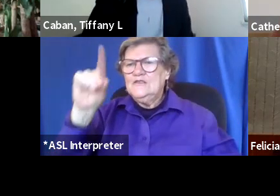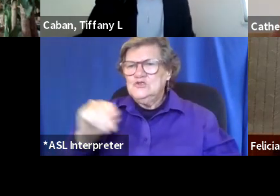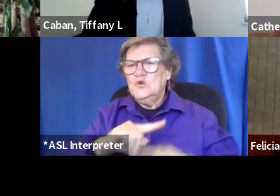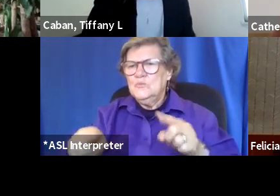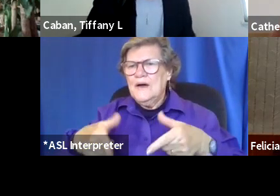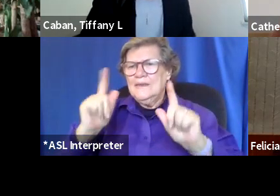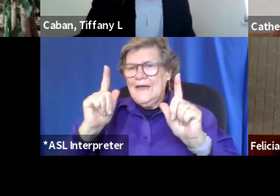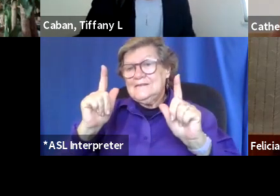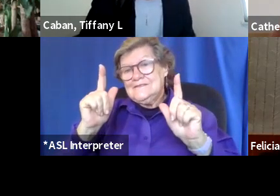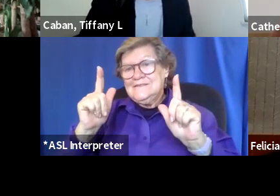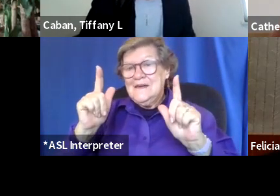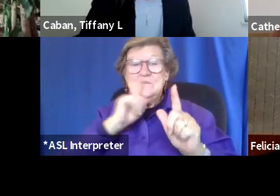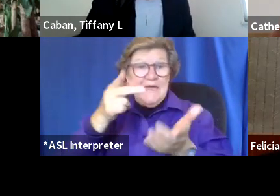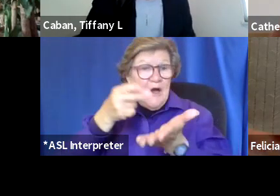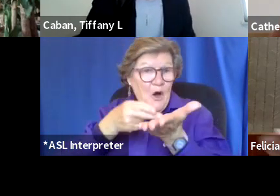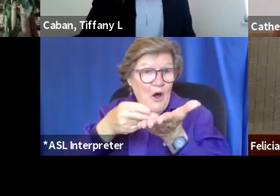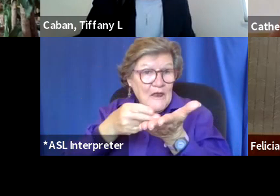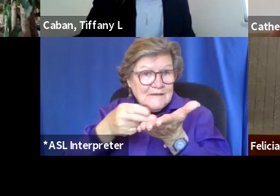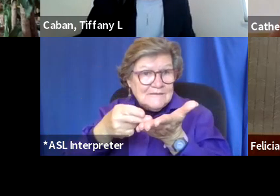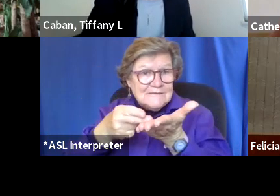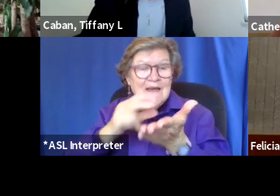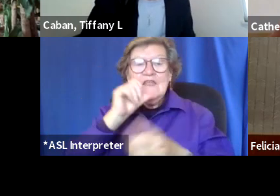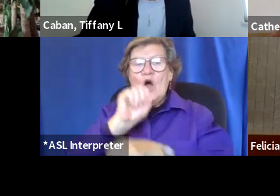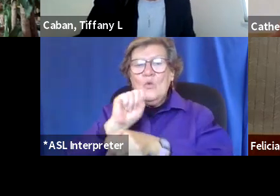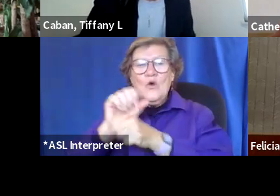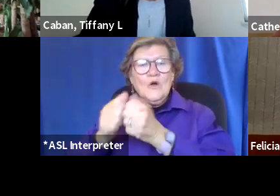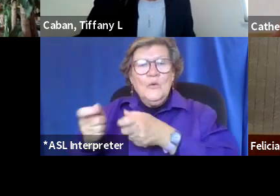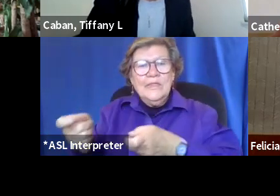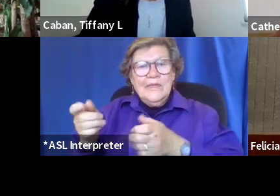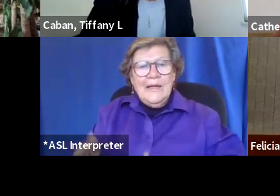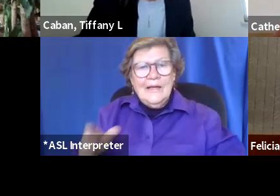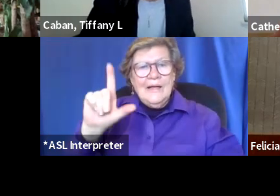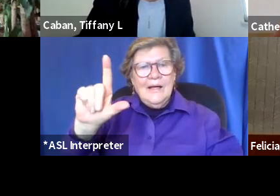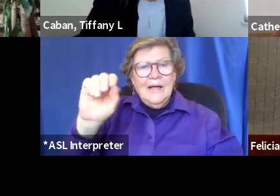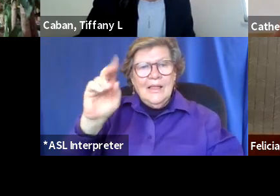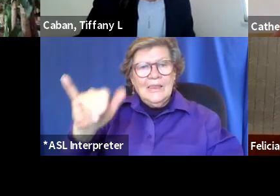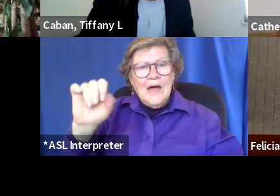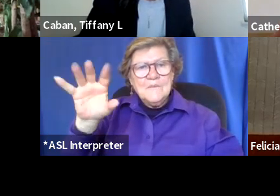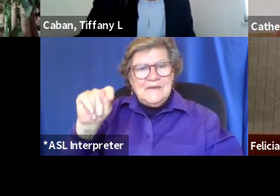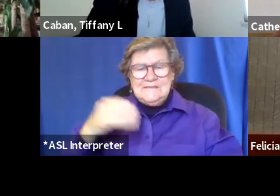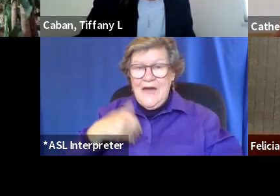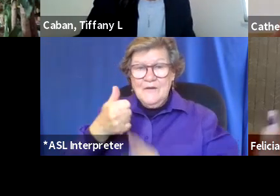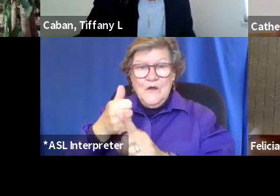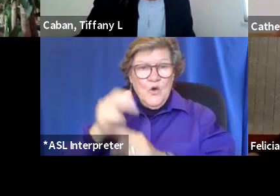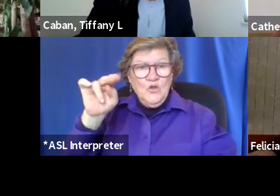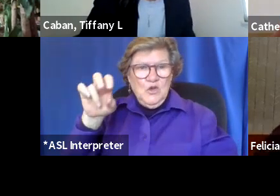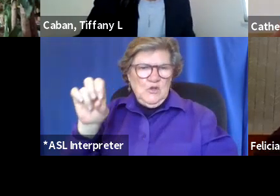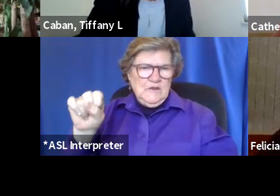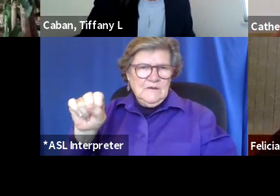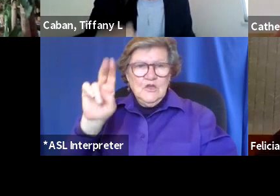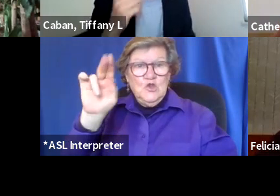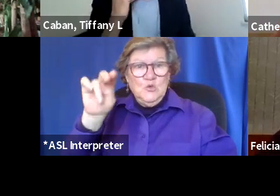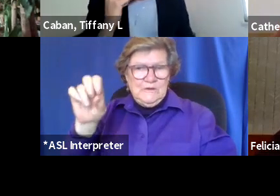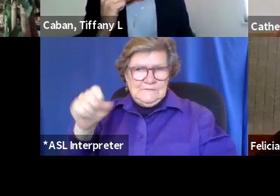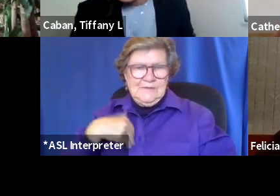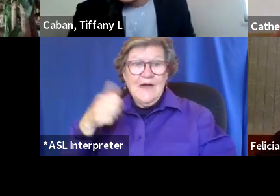let's be honest. Let's not work with lobbyists, certain unions that have their own interests in this game, but